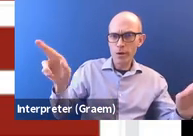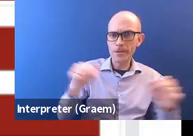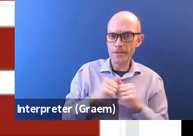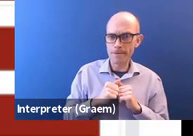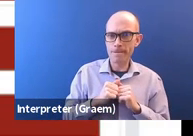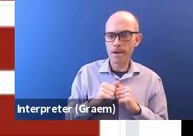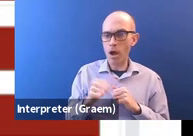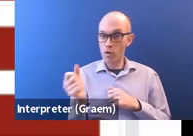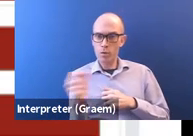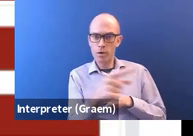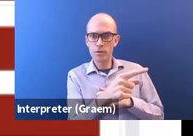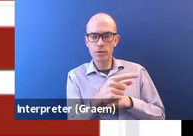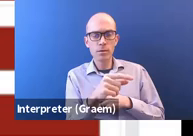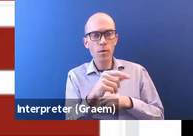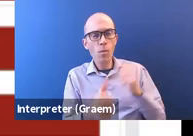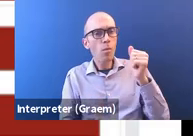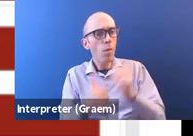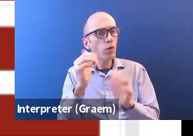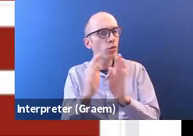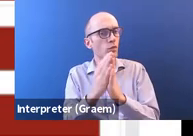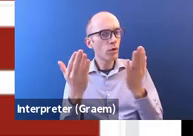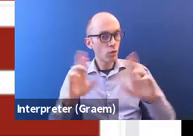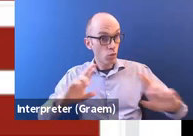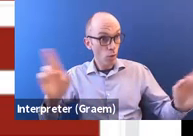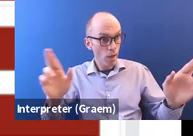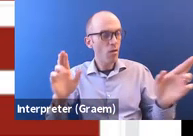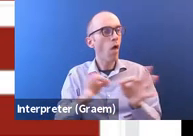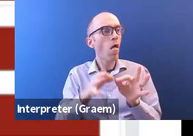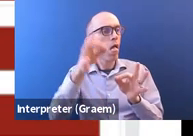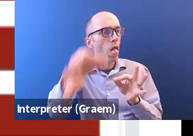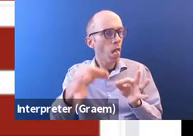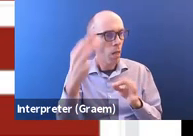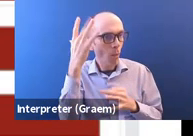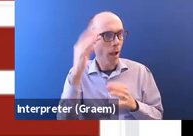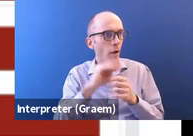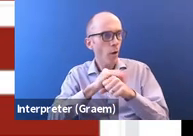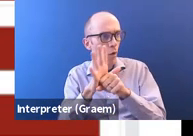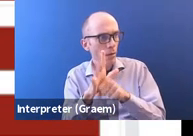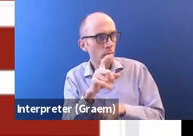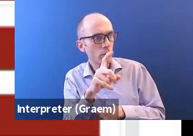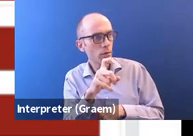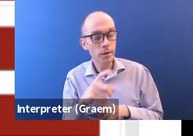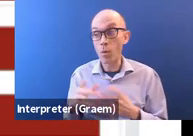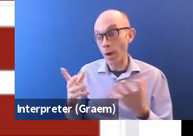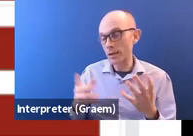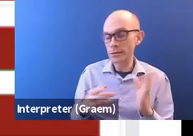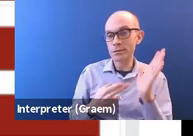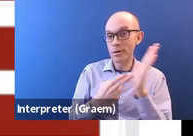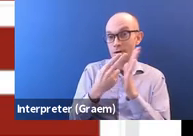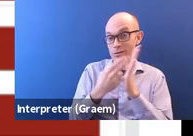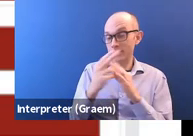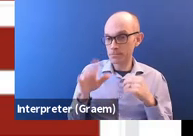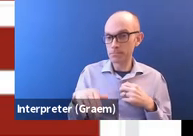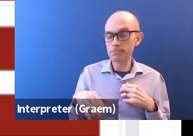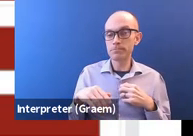available, or is there a delay due to COVID? No, actually, to be honest with you, since we've been on campus, this is probably the best in